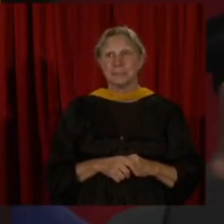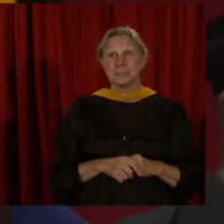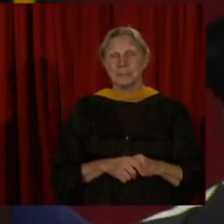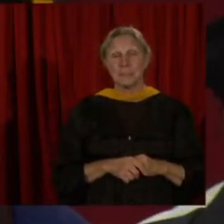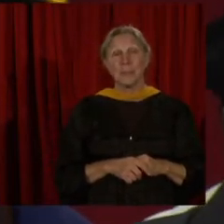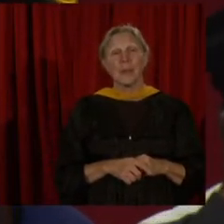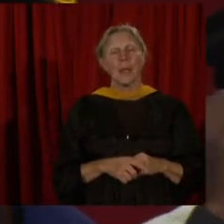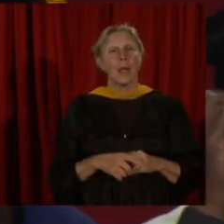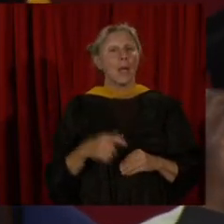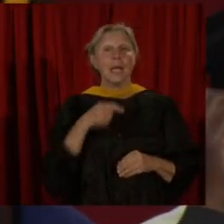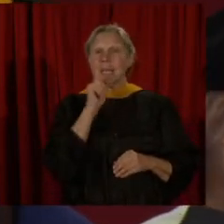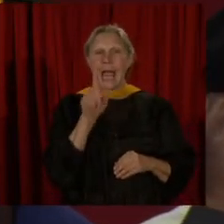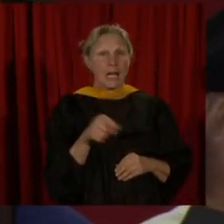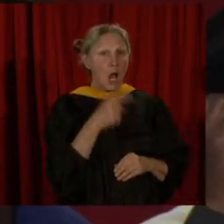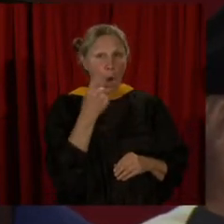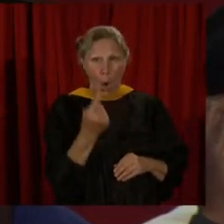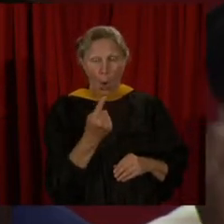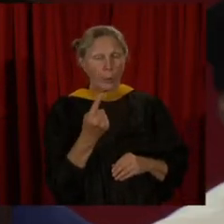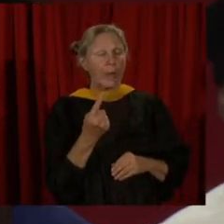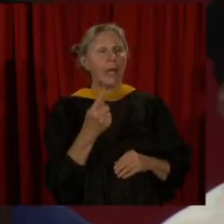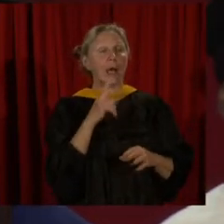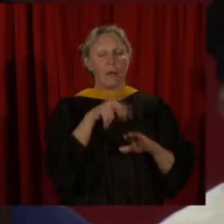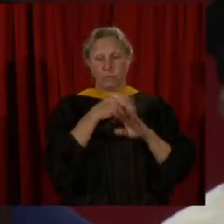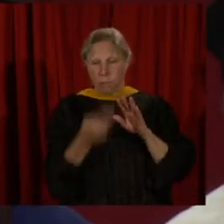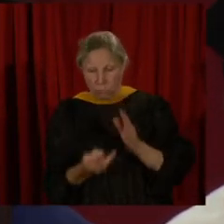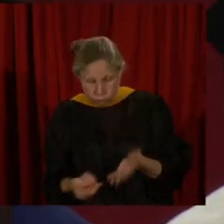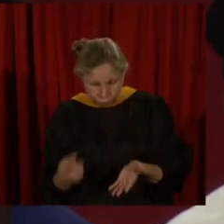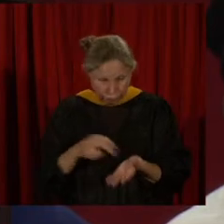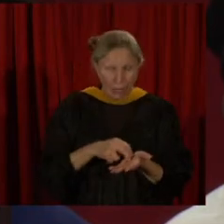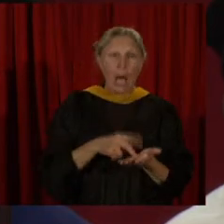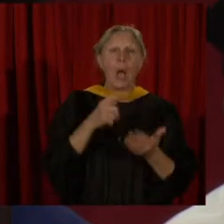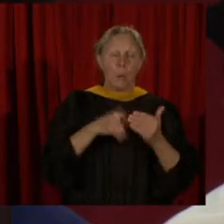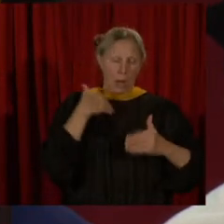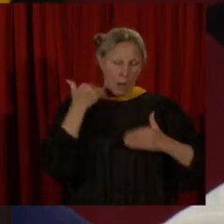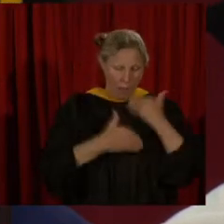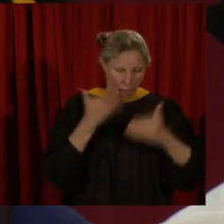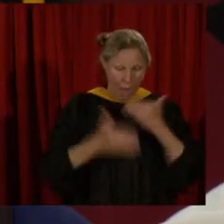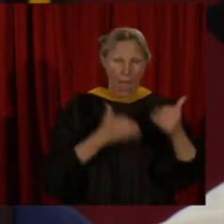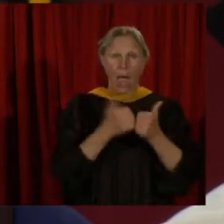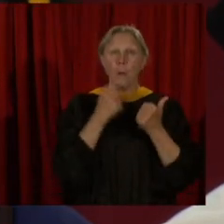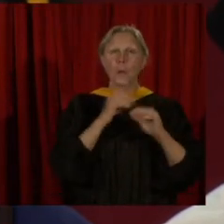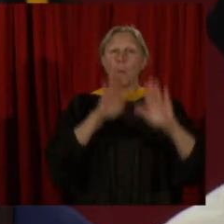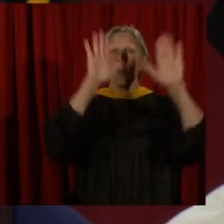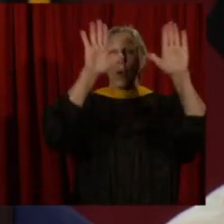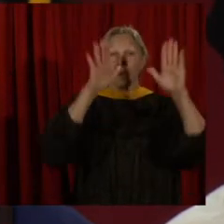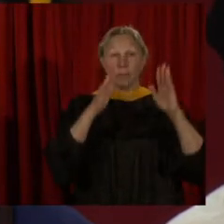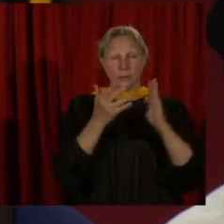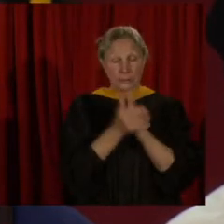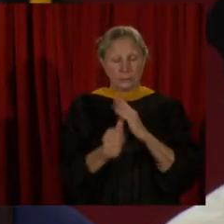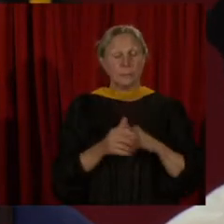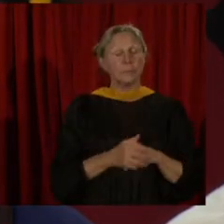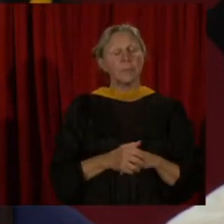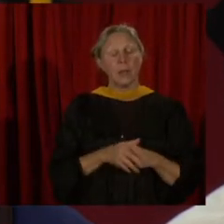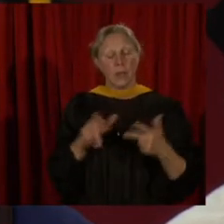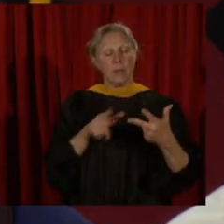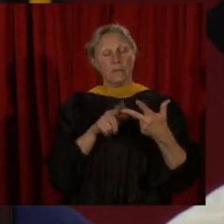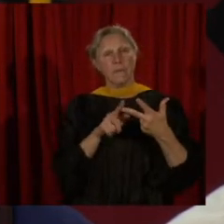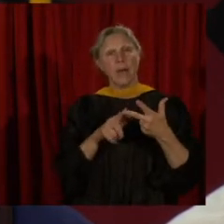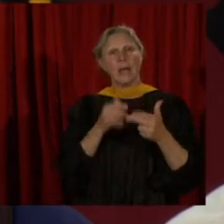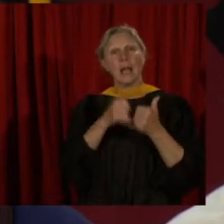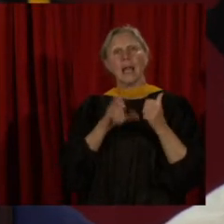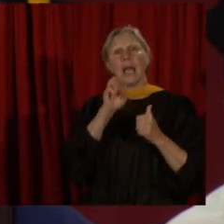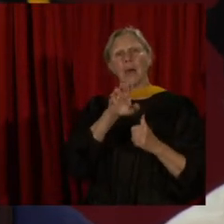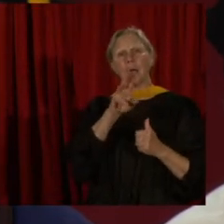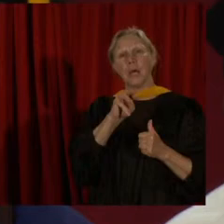We haven't just gotten back up. We've run our race with excellence. My final quote is from Eric Musselman,